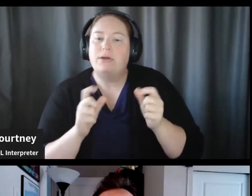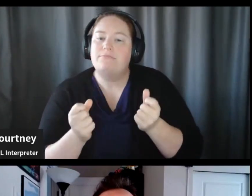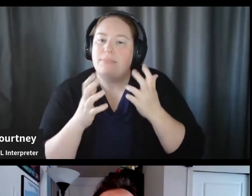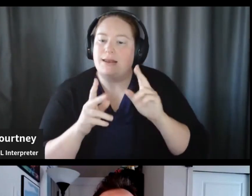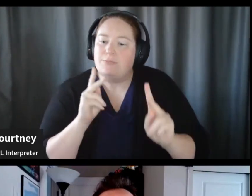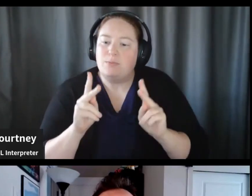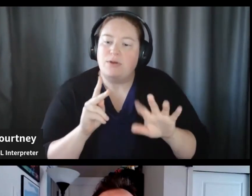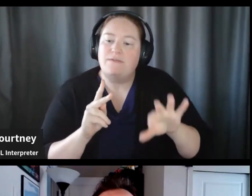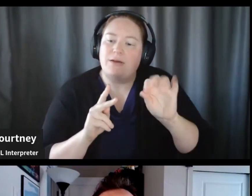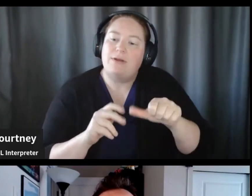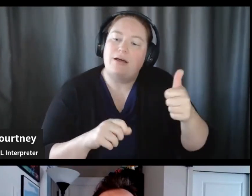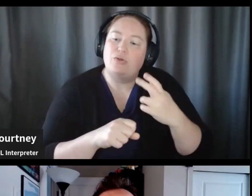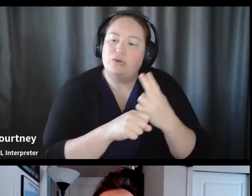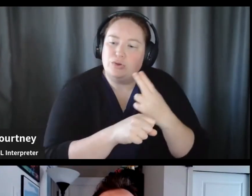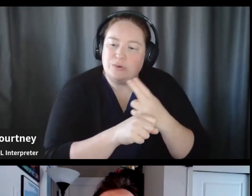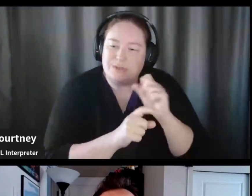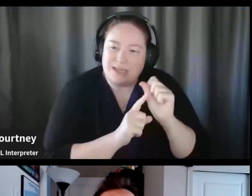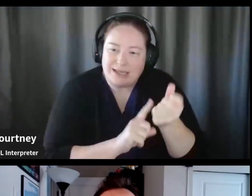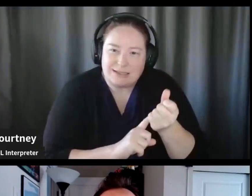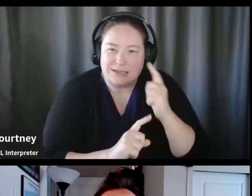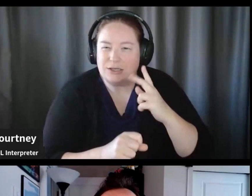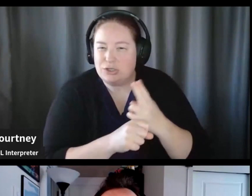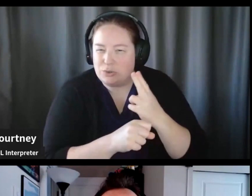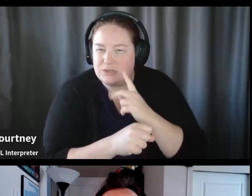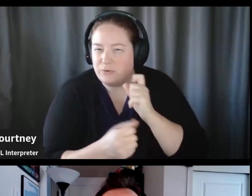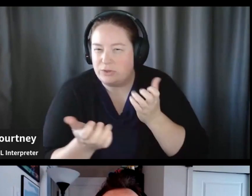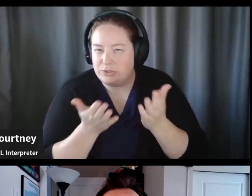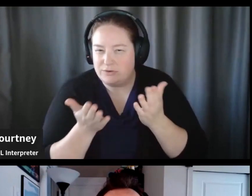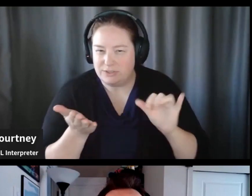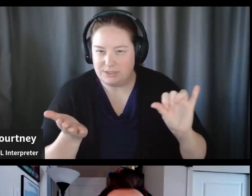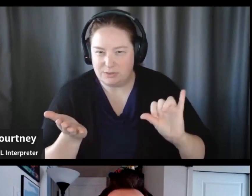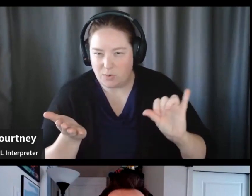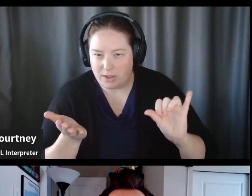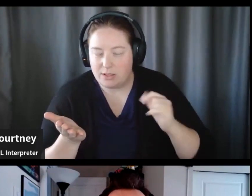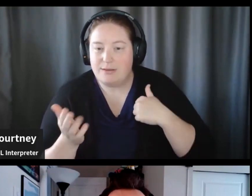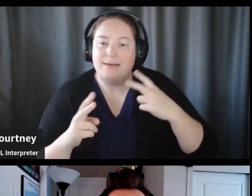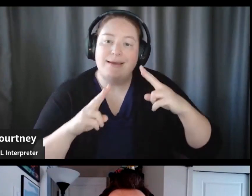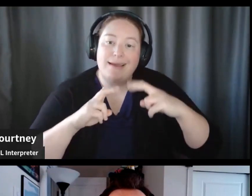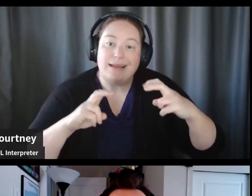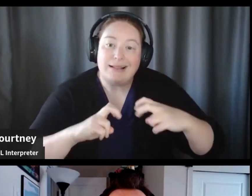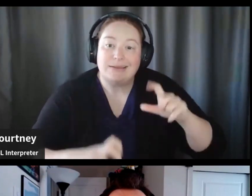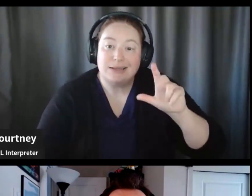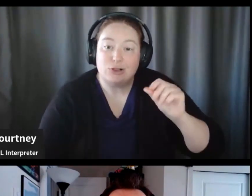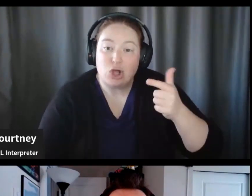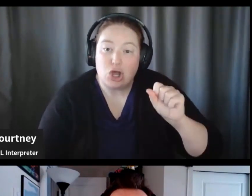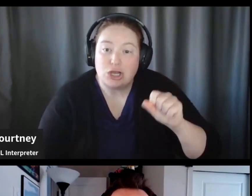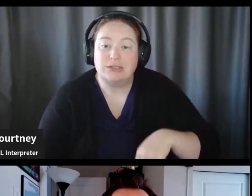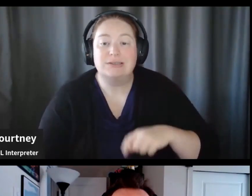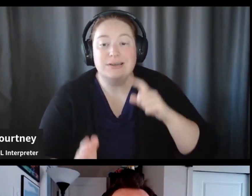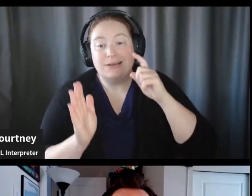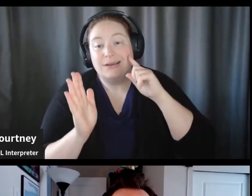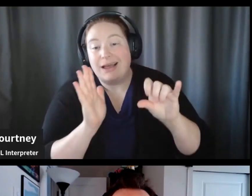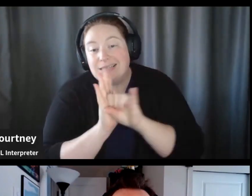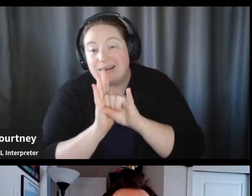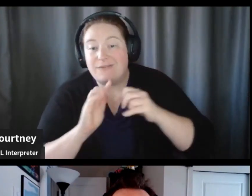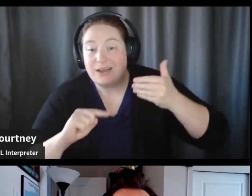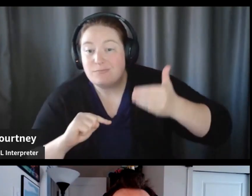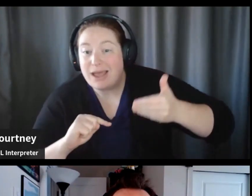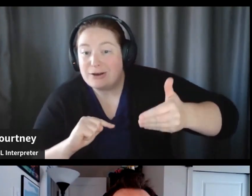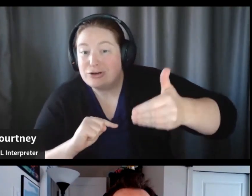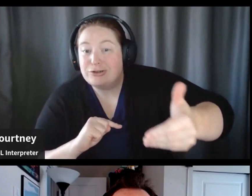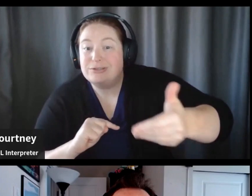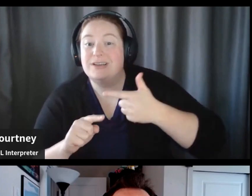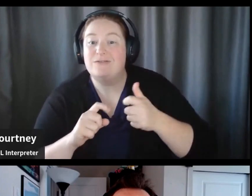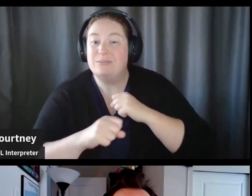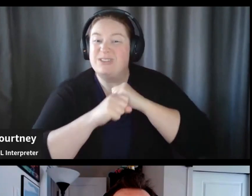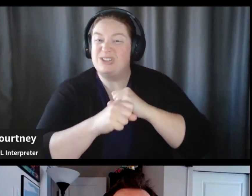use cases or use of the service as well, like analyzing logs, identifying patterns from a security analytics perspective, identifying